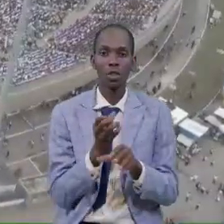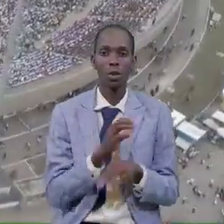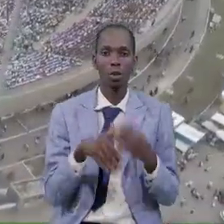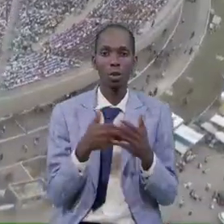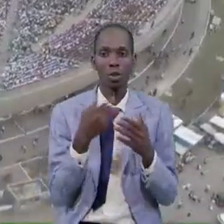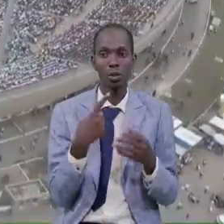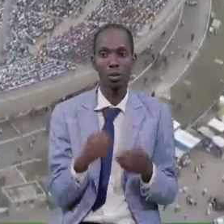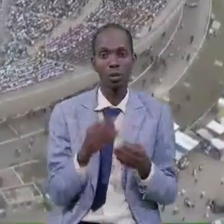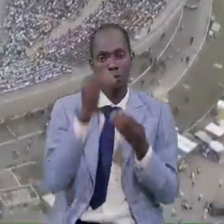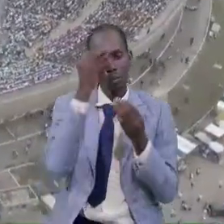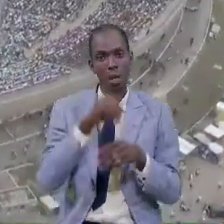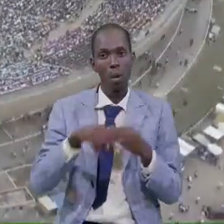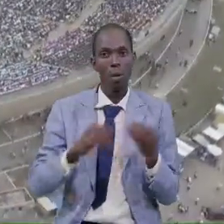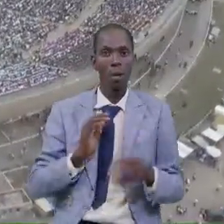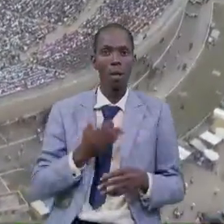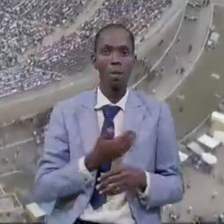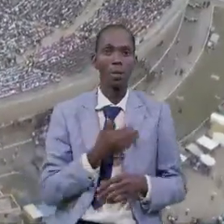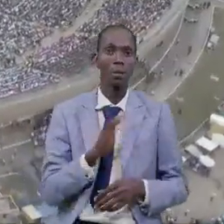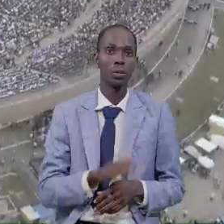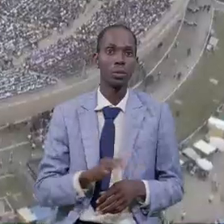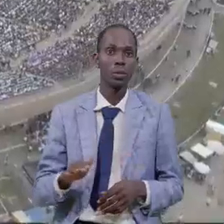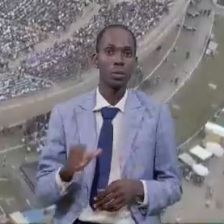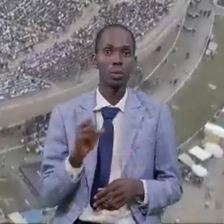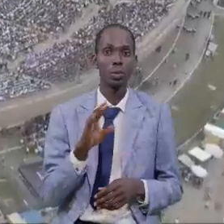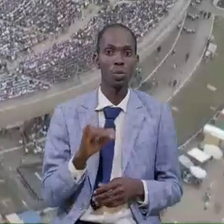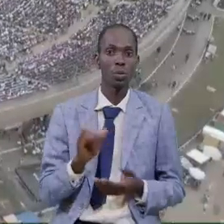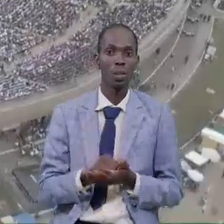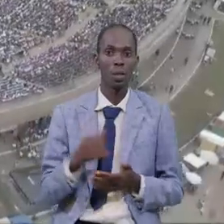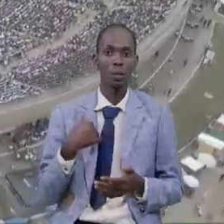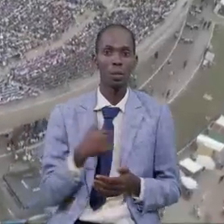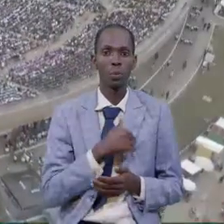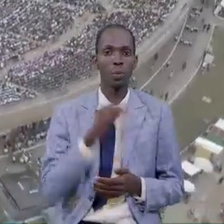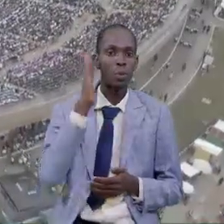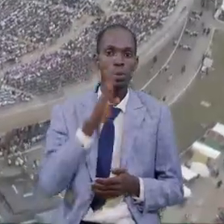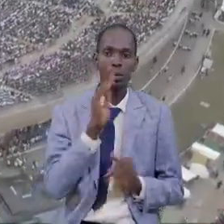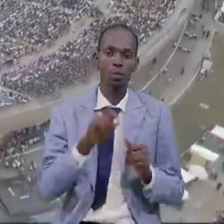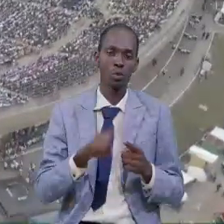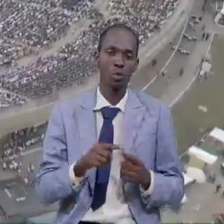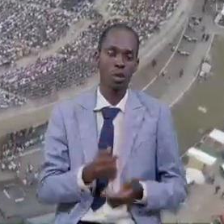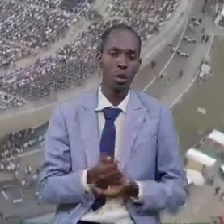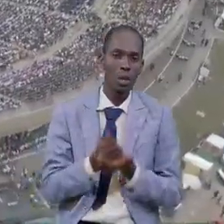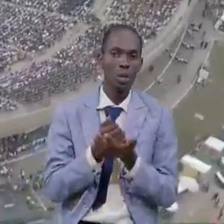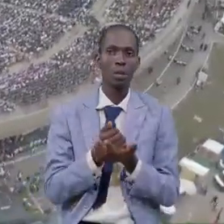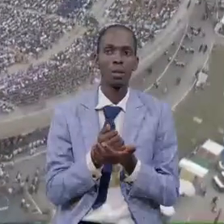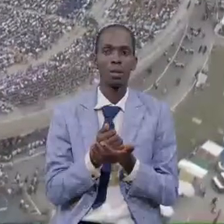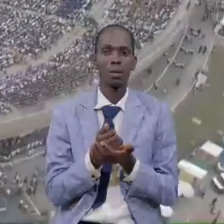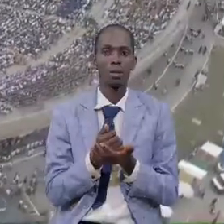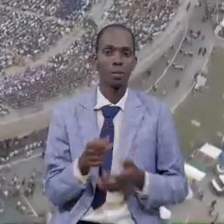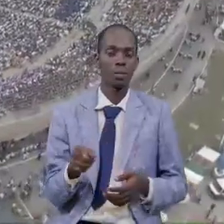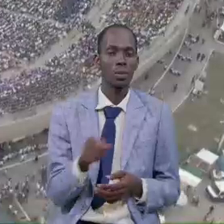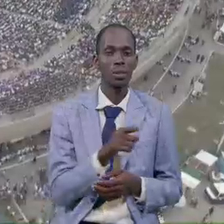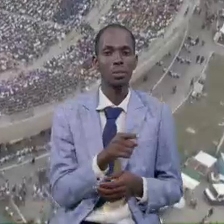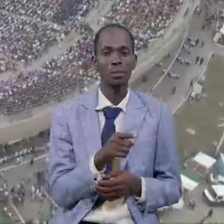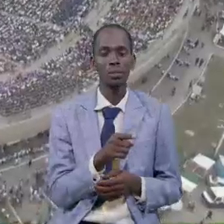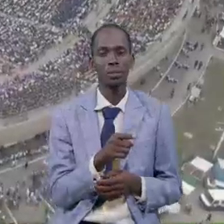children so that we'll be able to help them after the decision and after the program